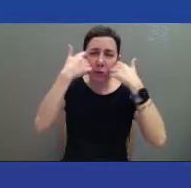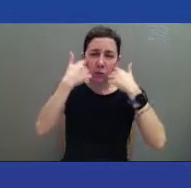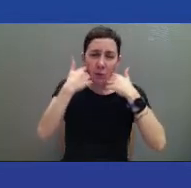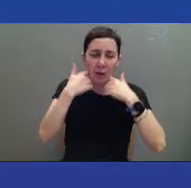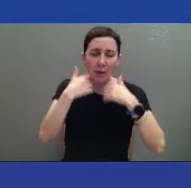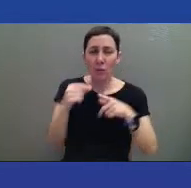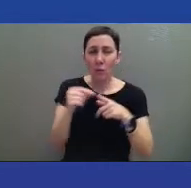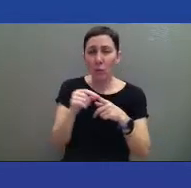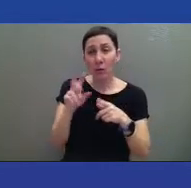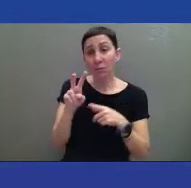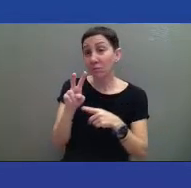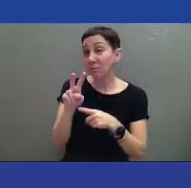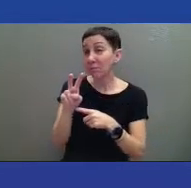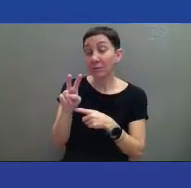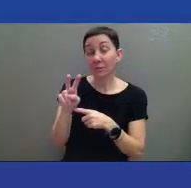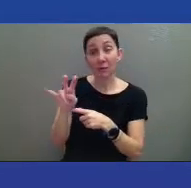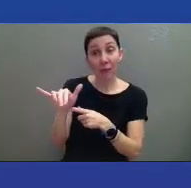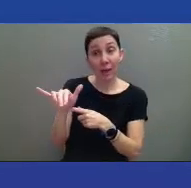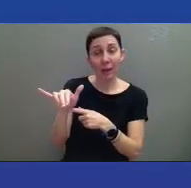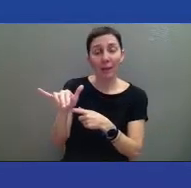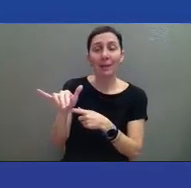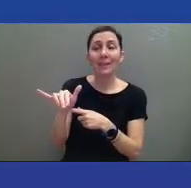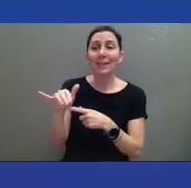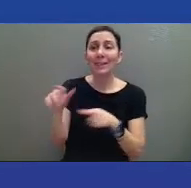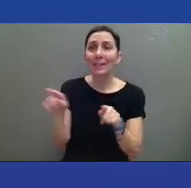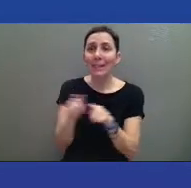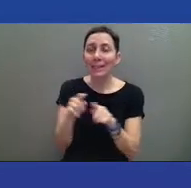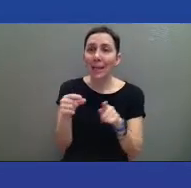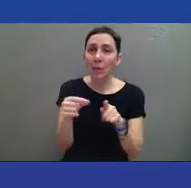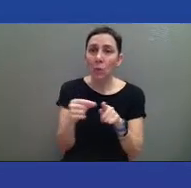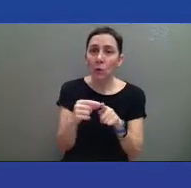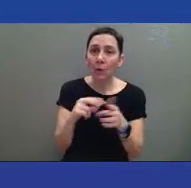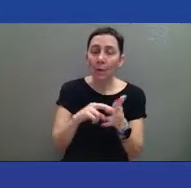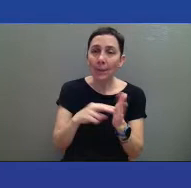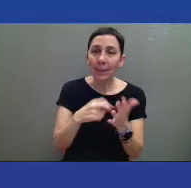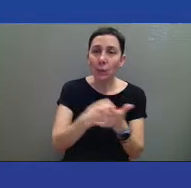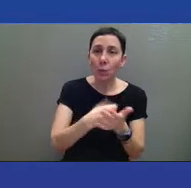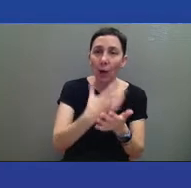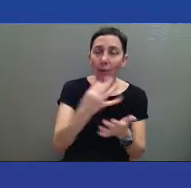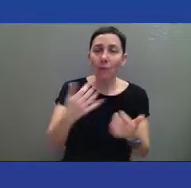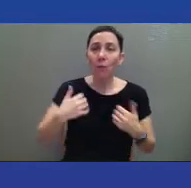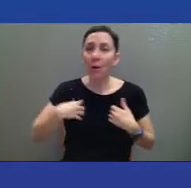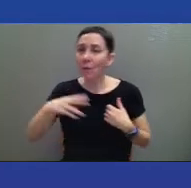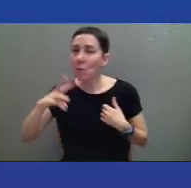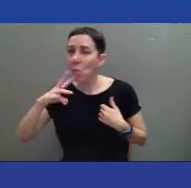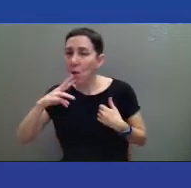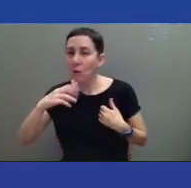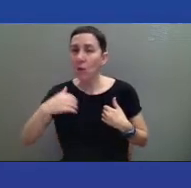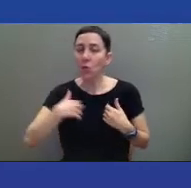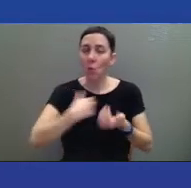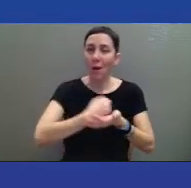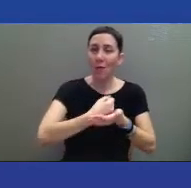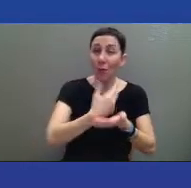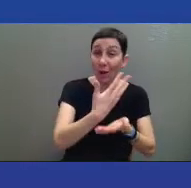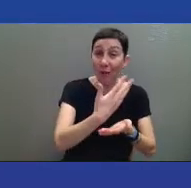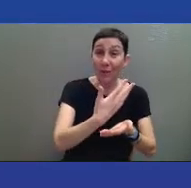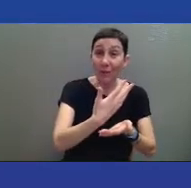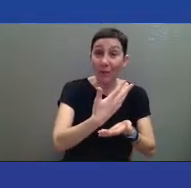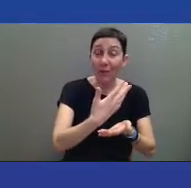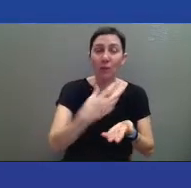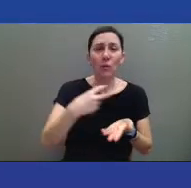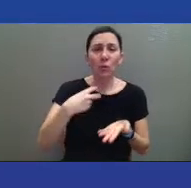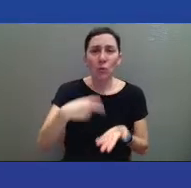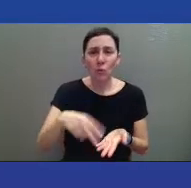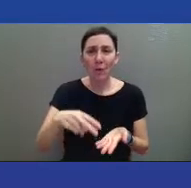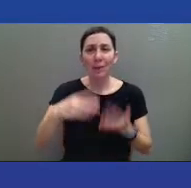which means water, is also the same word as wealth. So if you have water, you have wealth. And so to be able to dance and chant